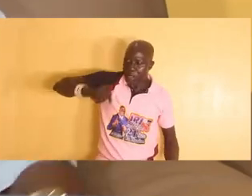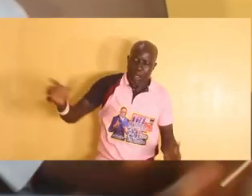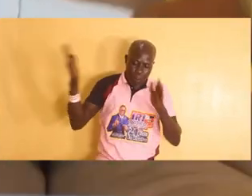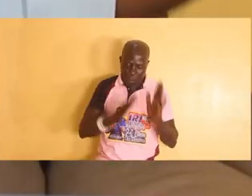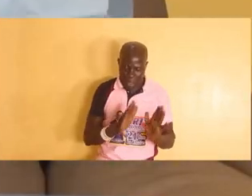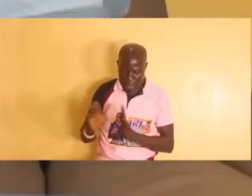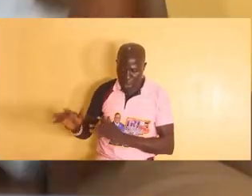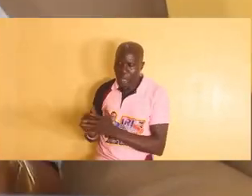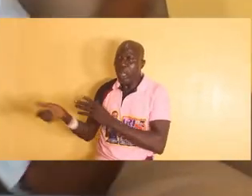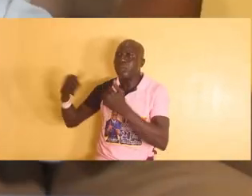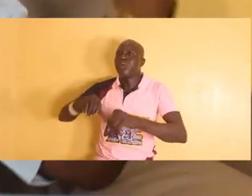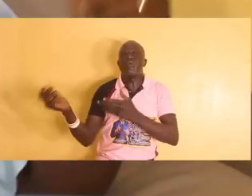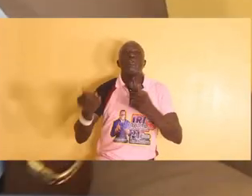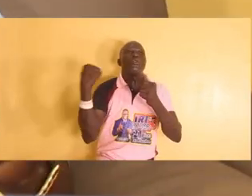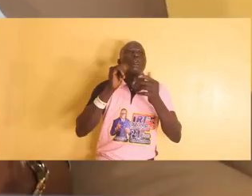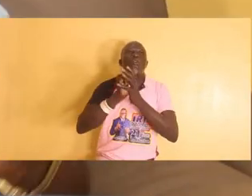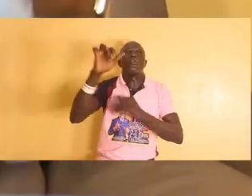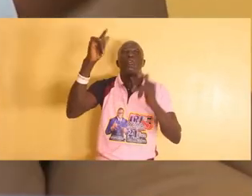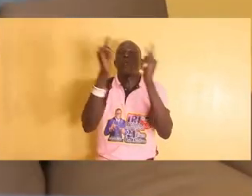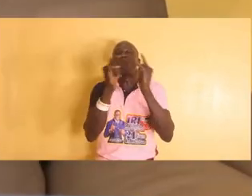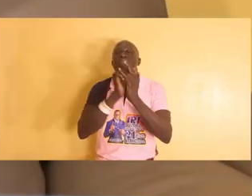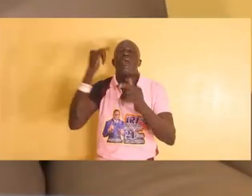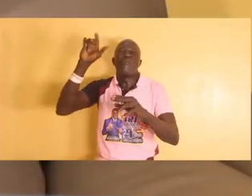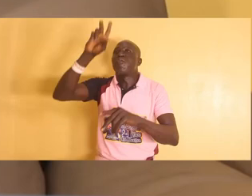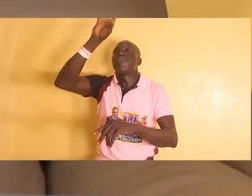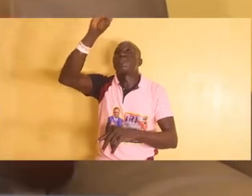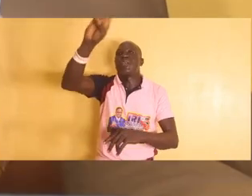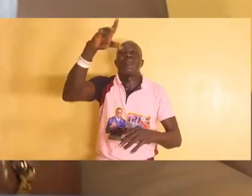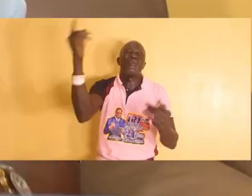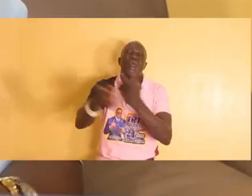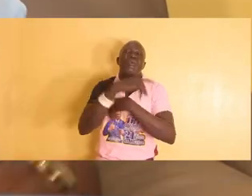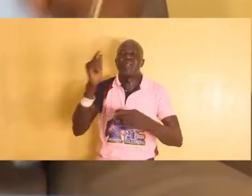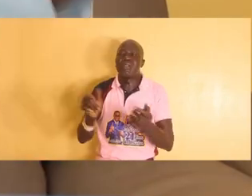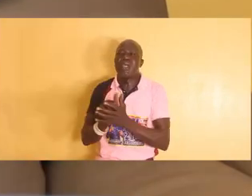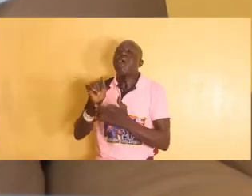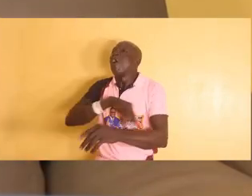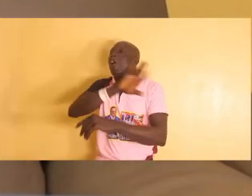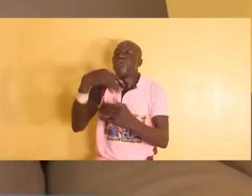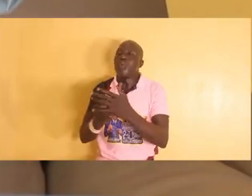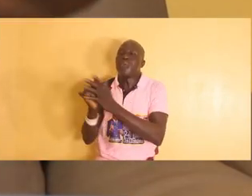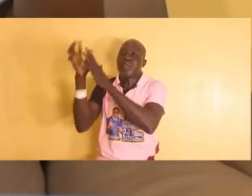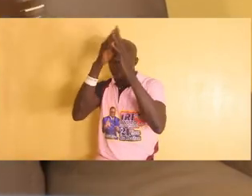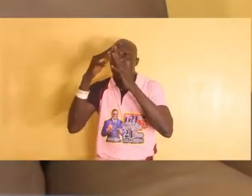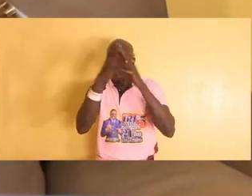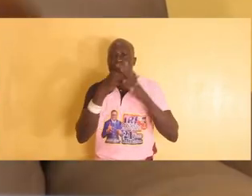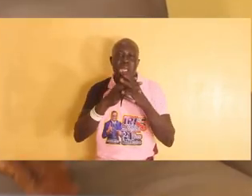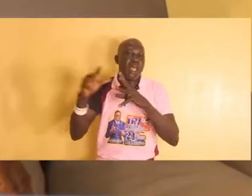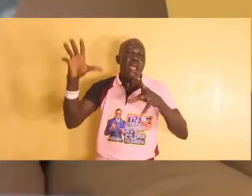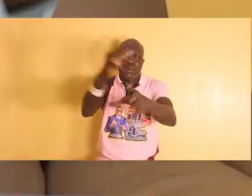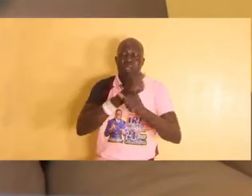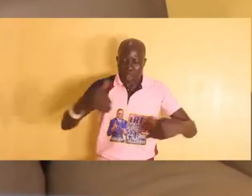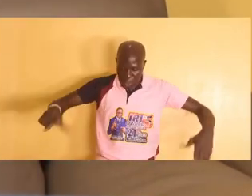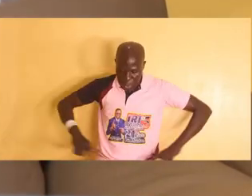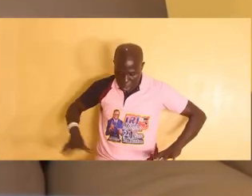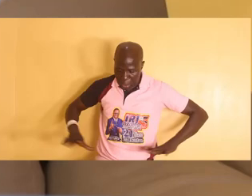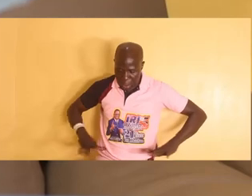Come along with you. Pack your luggage. Kò takú. Sí orí òkè. And sell the money. Ọjọ́ méje tó kẹ́yìn. For the last 7 days. Ẹyin tẹ wà nílẹ̀ ọba. Those of you that's correct. Ẹ gbọdún dé ìsàkókò